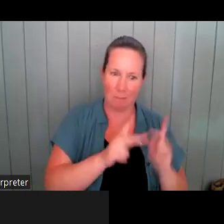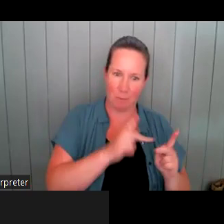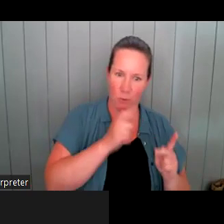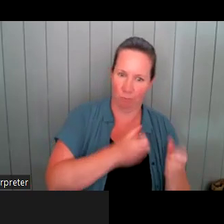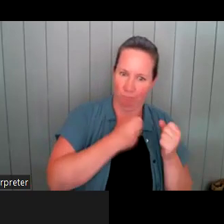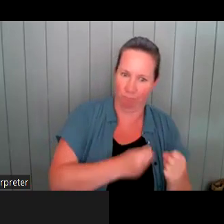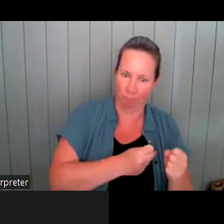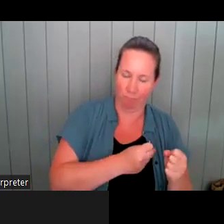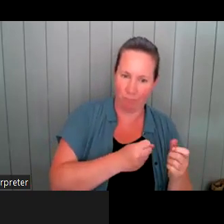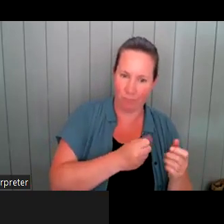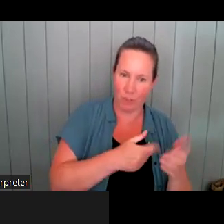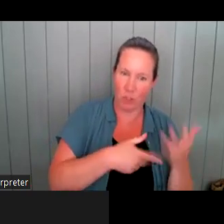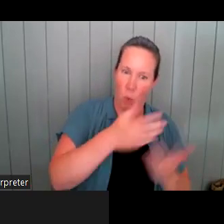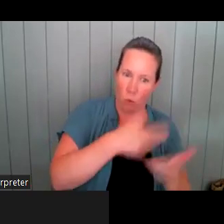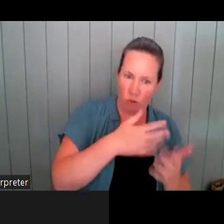technology systems.